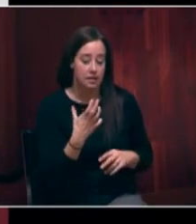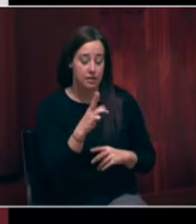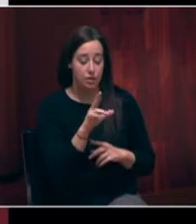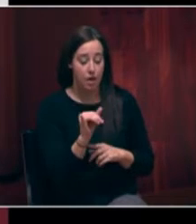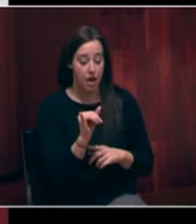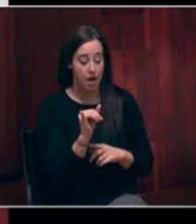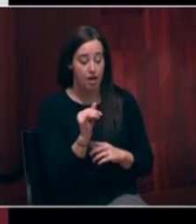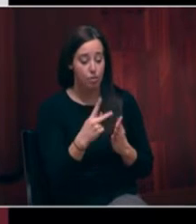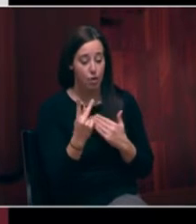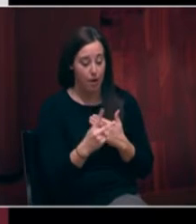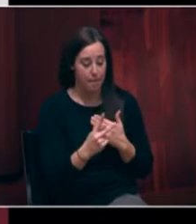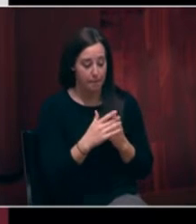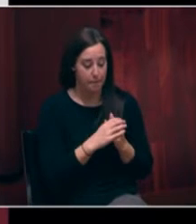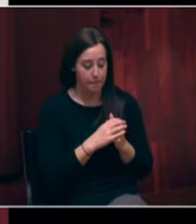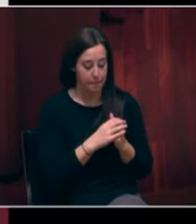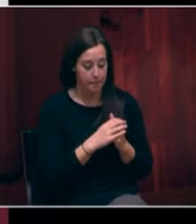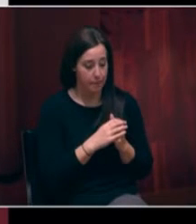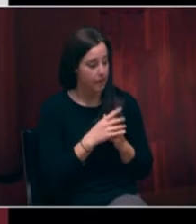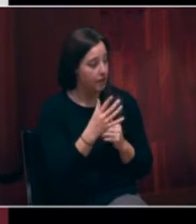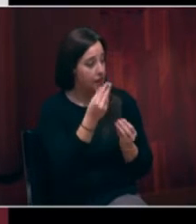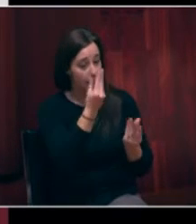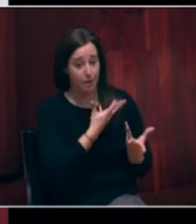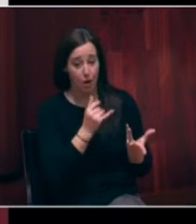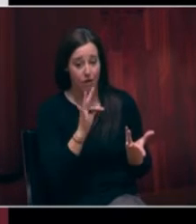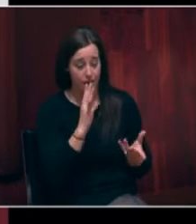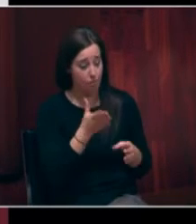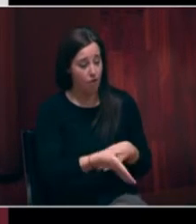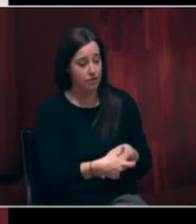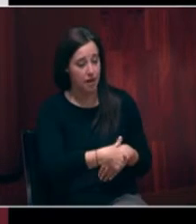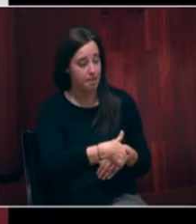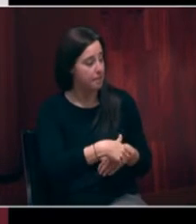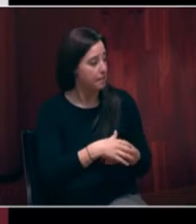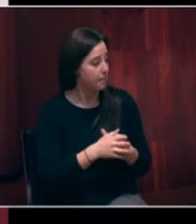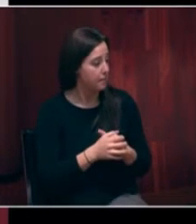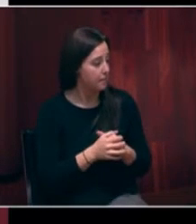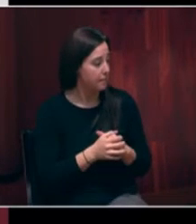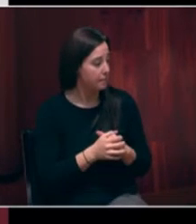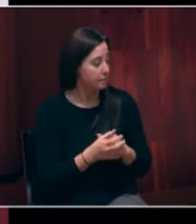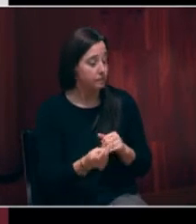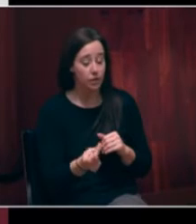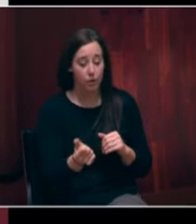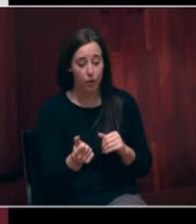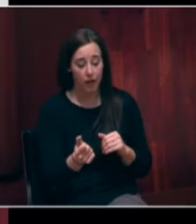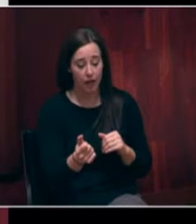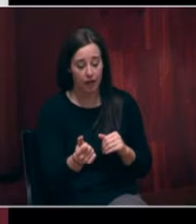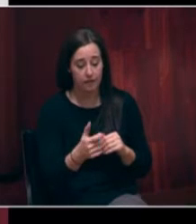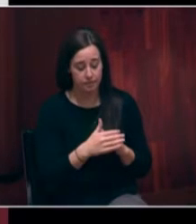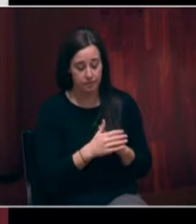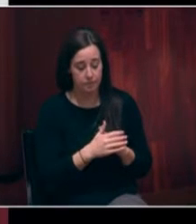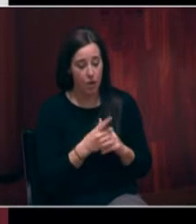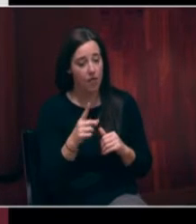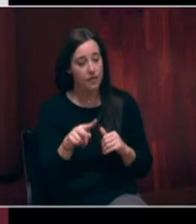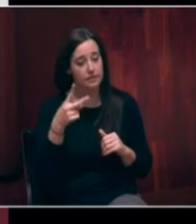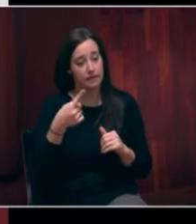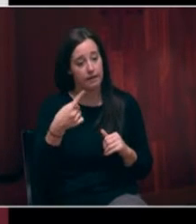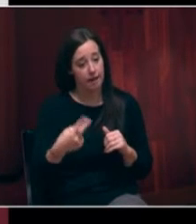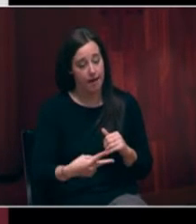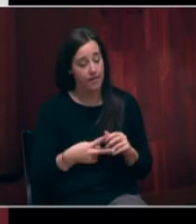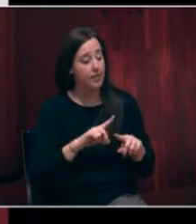questions. Somebody tackle me if I'm running over time. All right. So real quick, this is what we're going to cover in the back half. Of course, the difference between basic